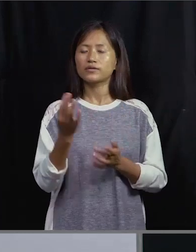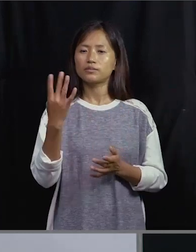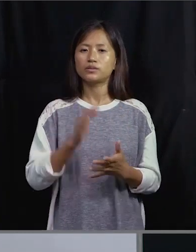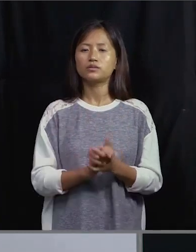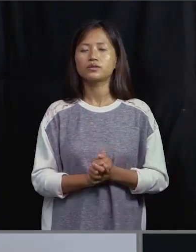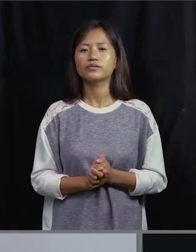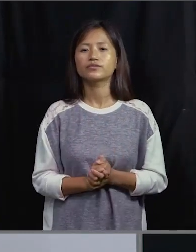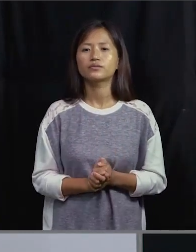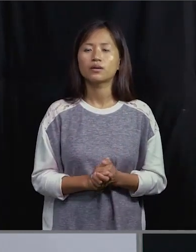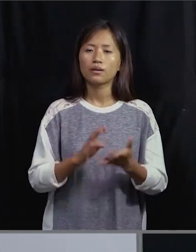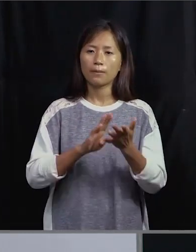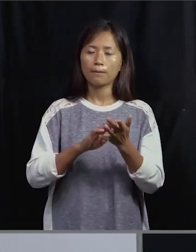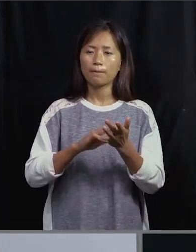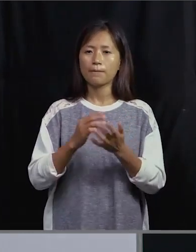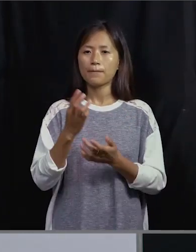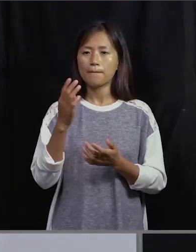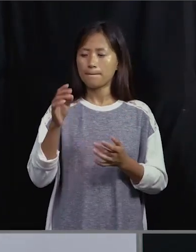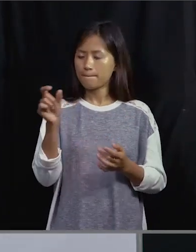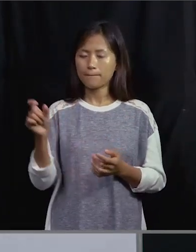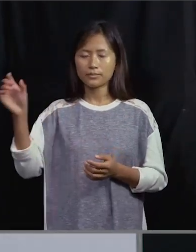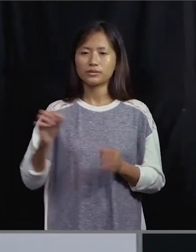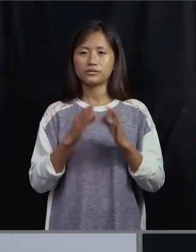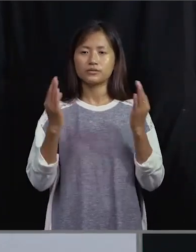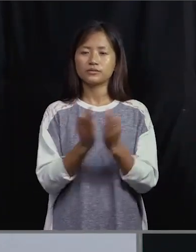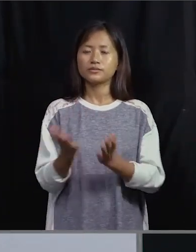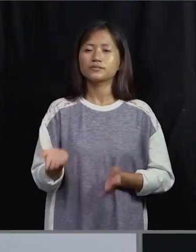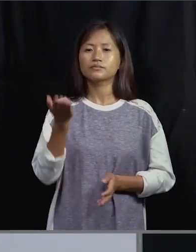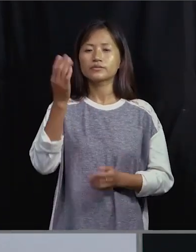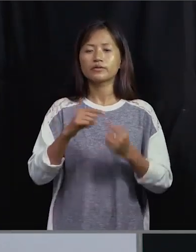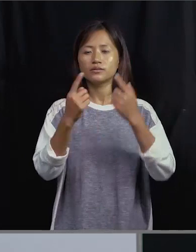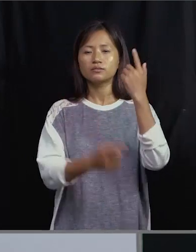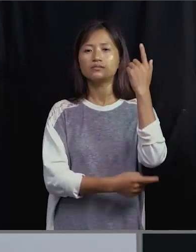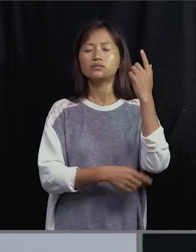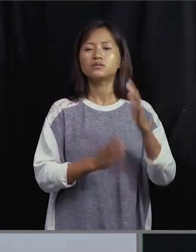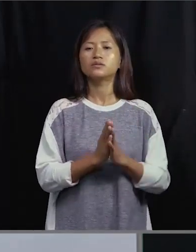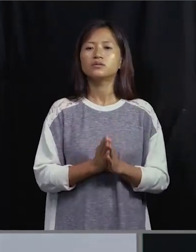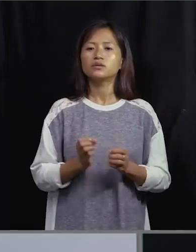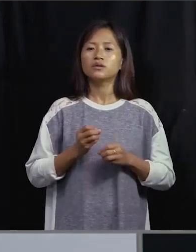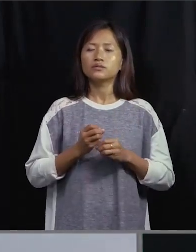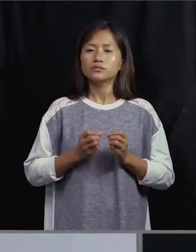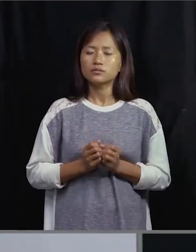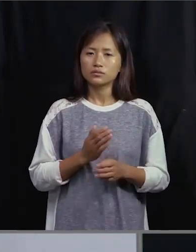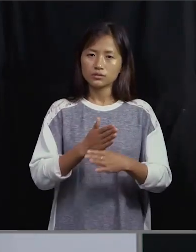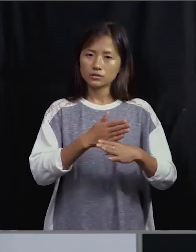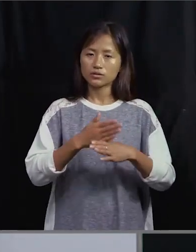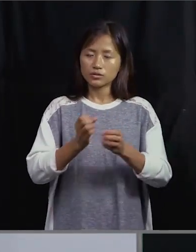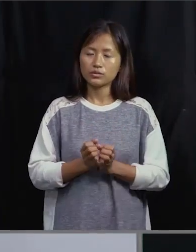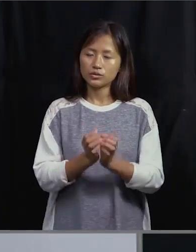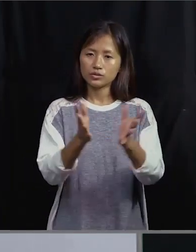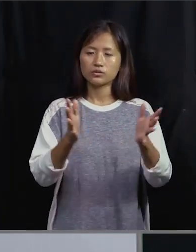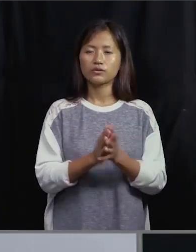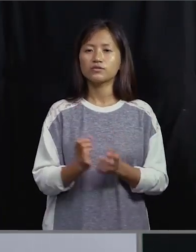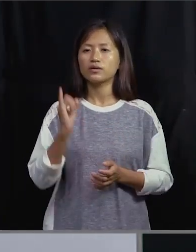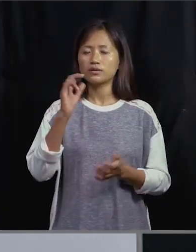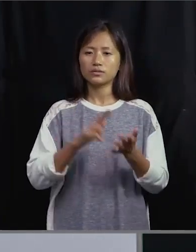of members in the family is increasing. And lastly, you know, distribution of income. If the